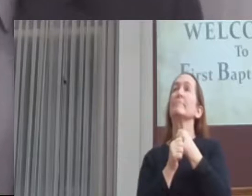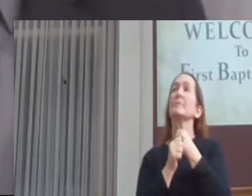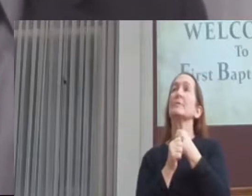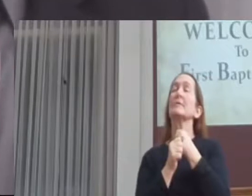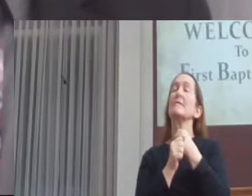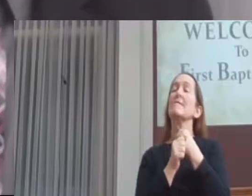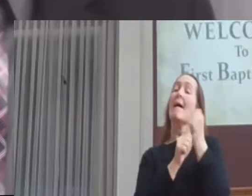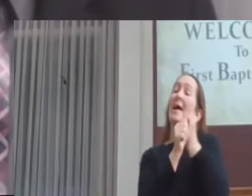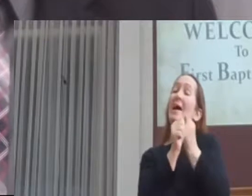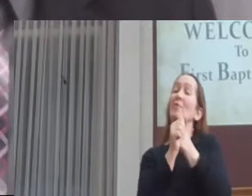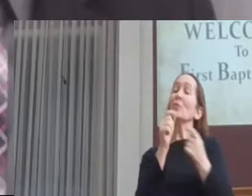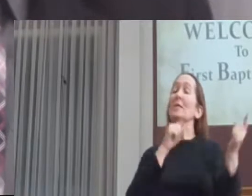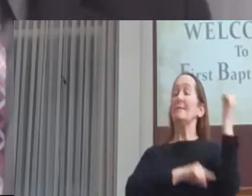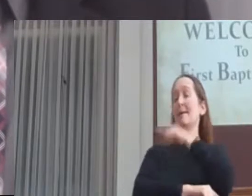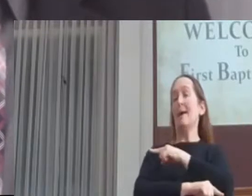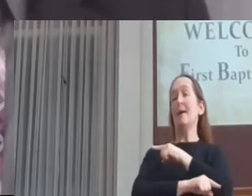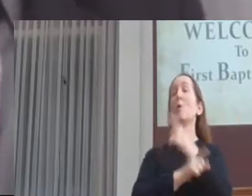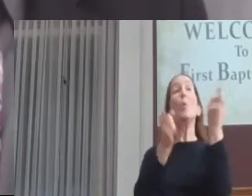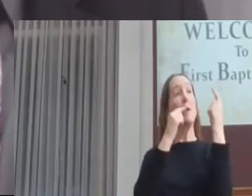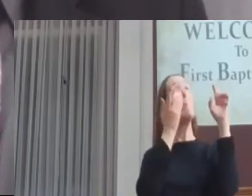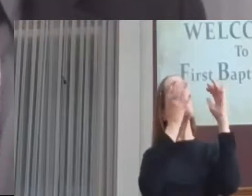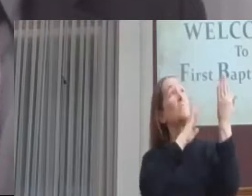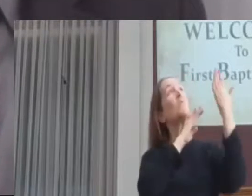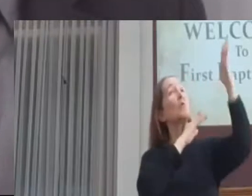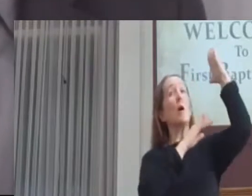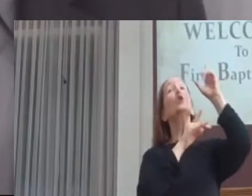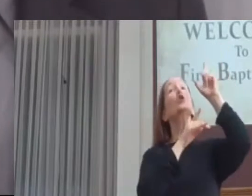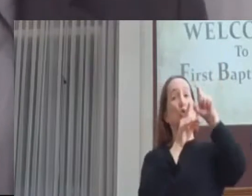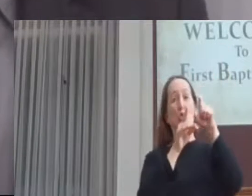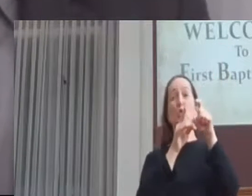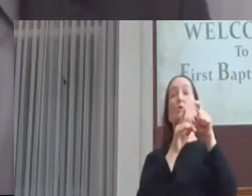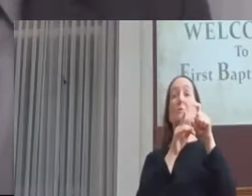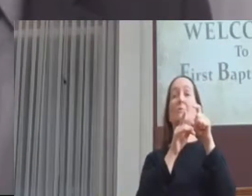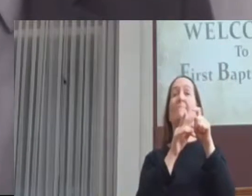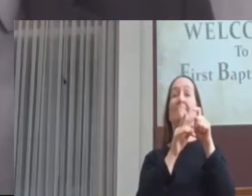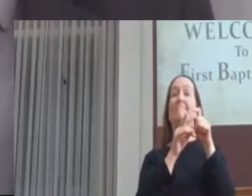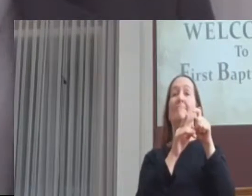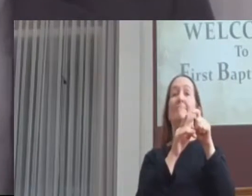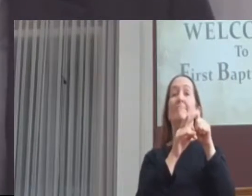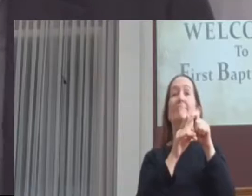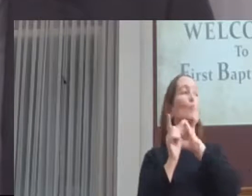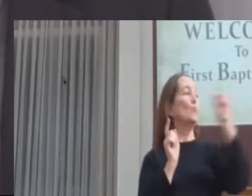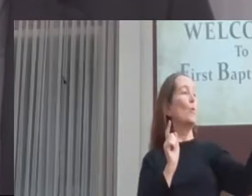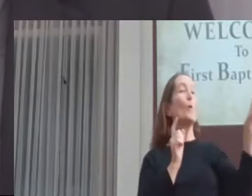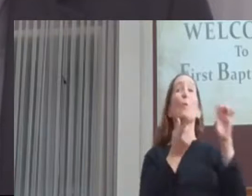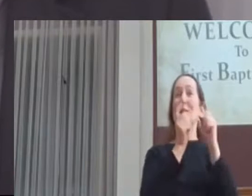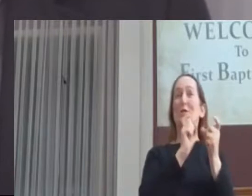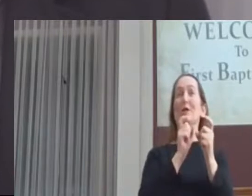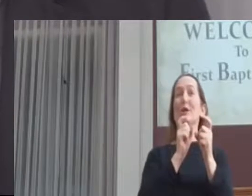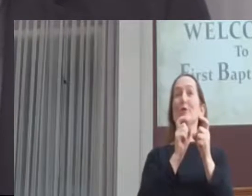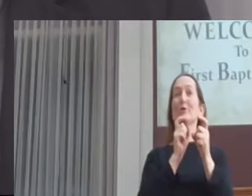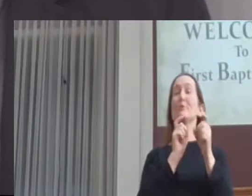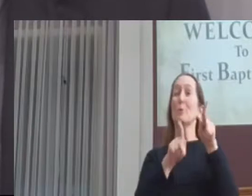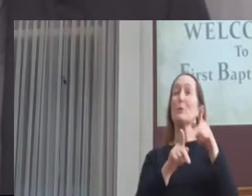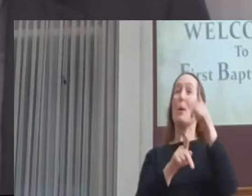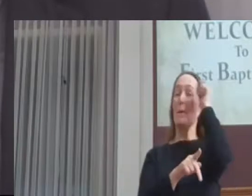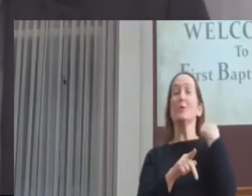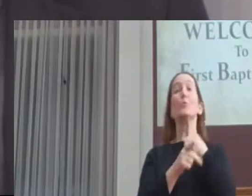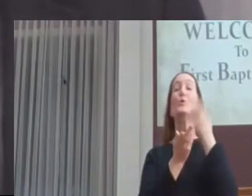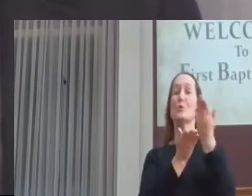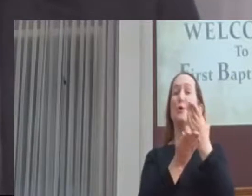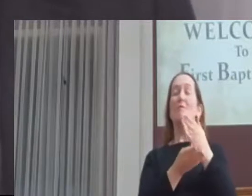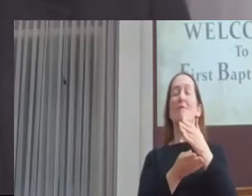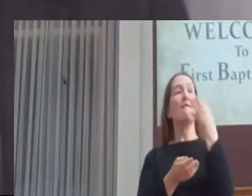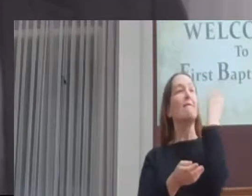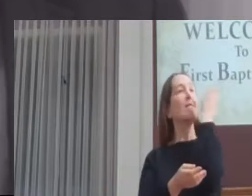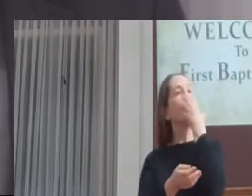that we come into God's presence that we don't walk away changed, because we serve an awesome and amazing God. And so